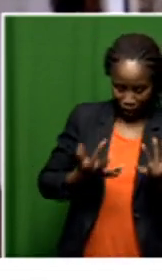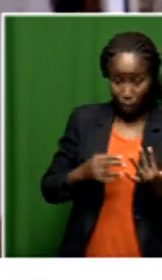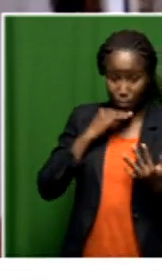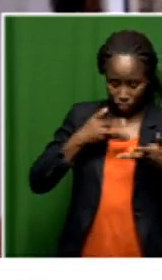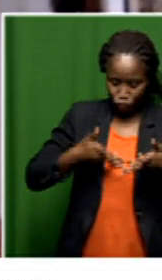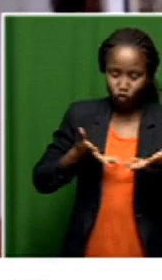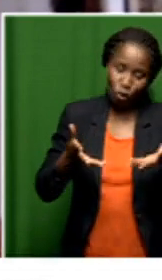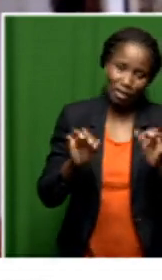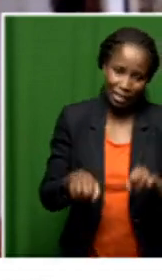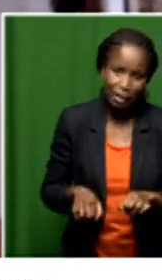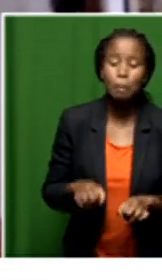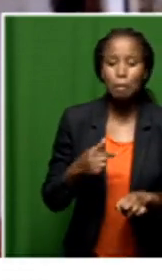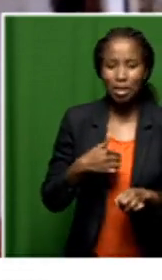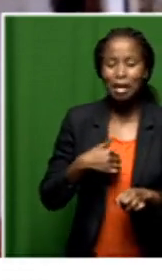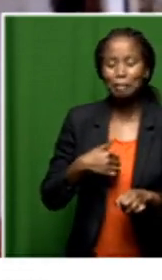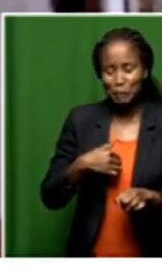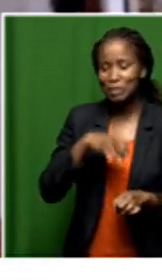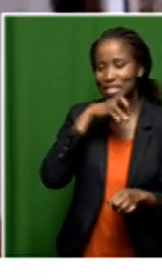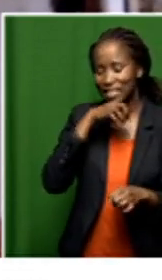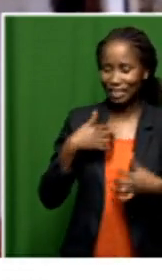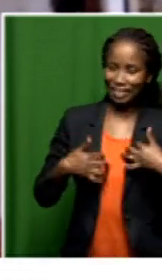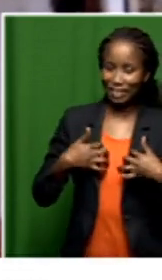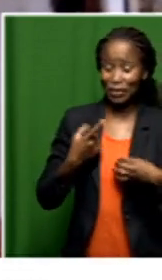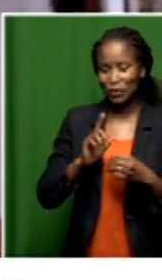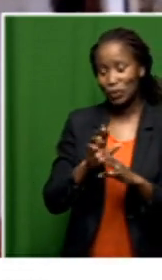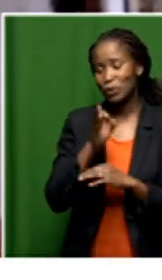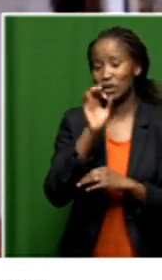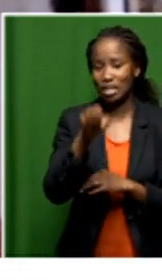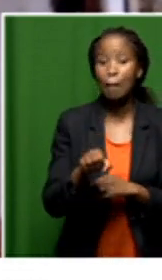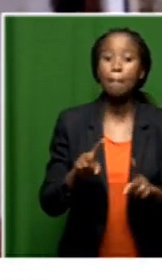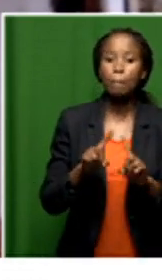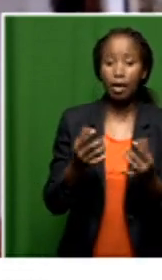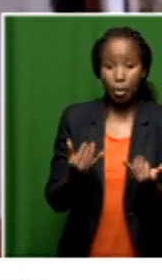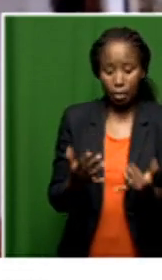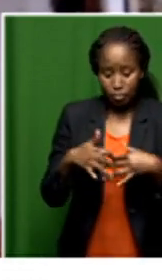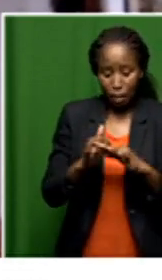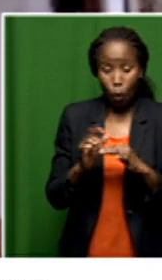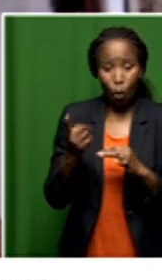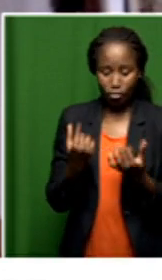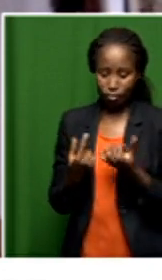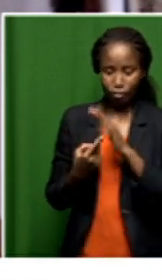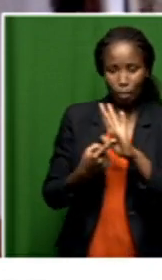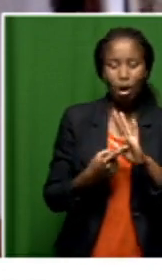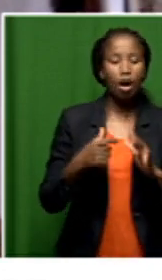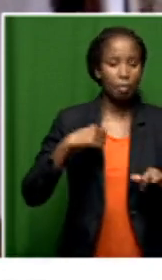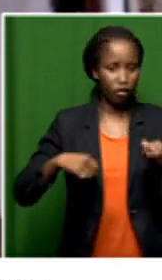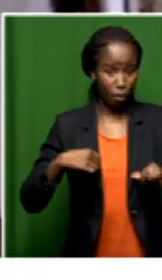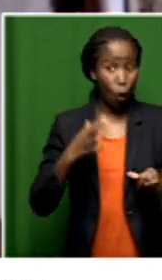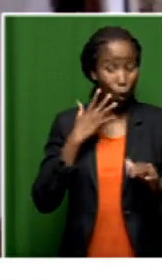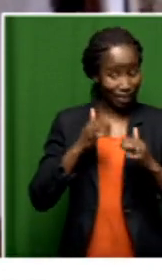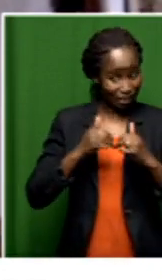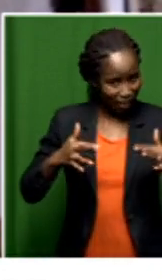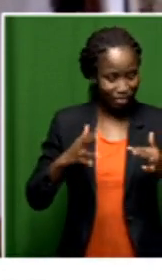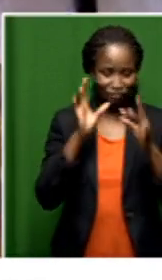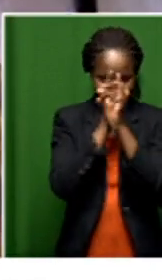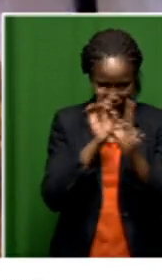it. So I'm looking forward to that, and I'm busy filming a show at the moment. So once it comes out, I'm very excited to tell everybody